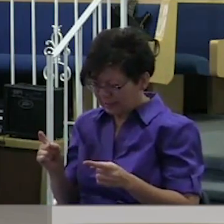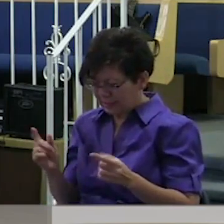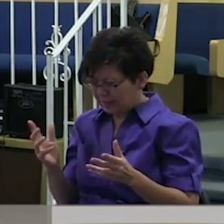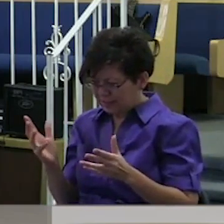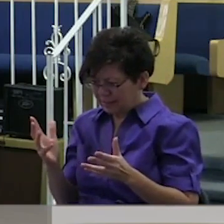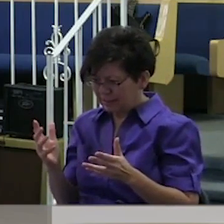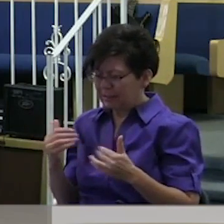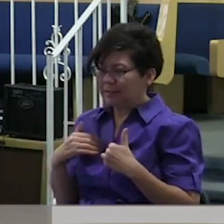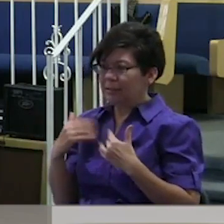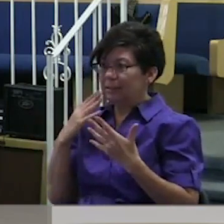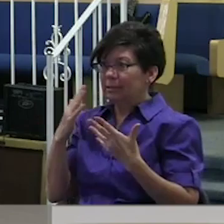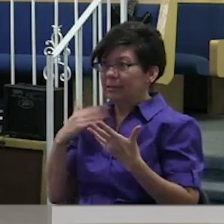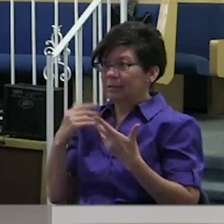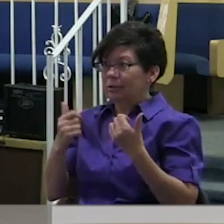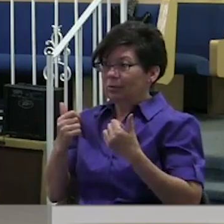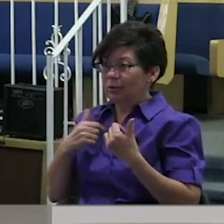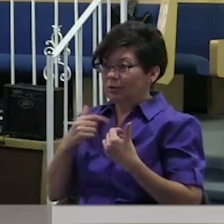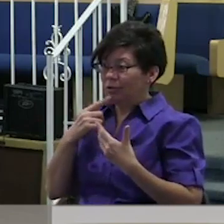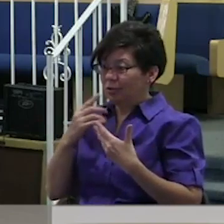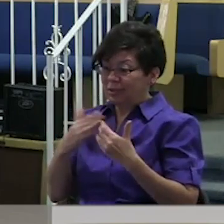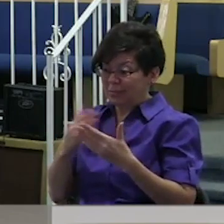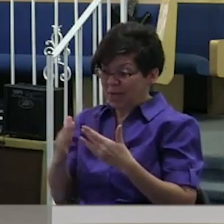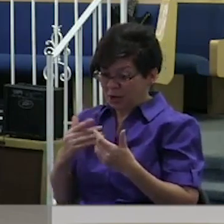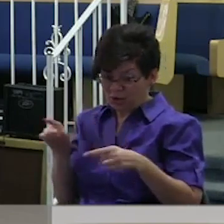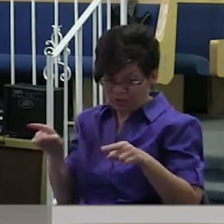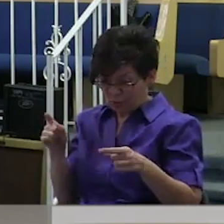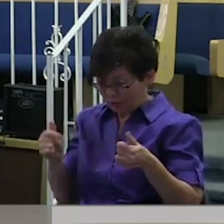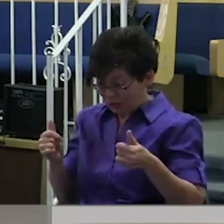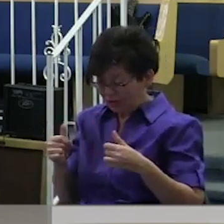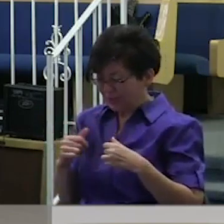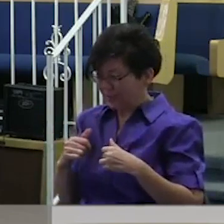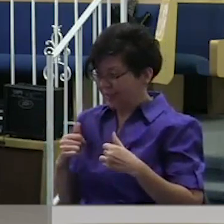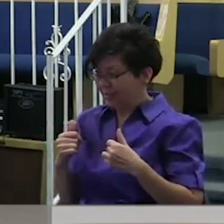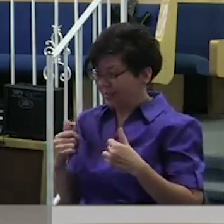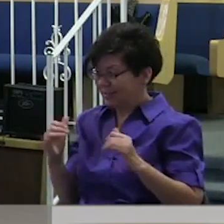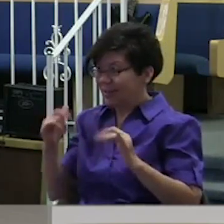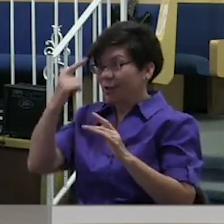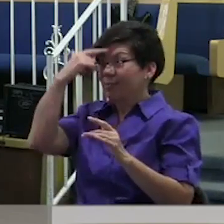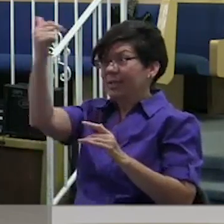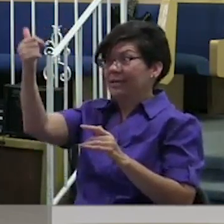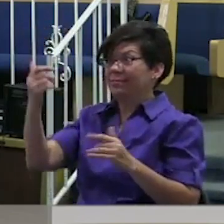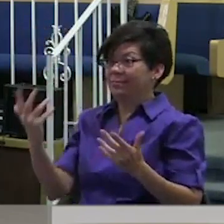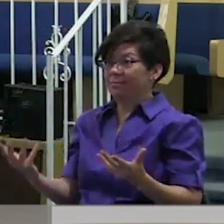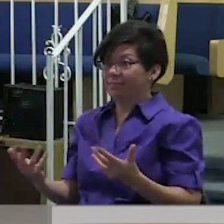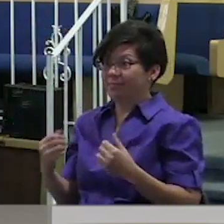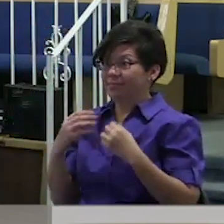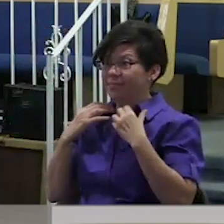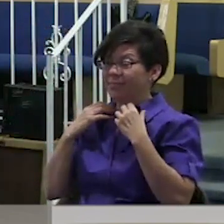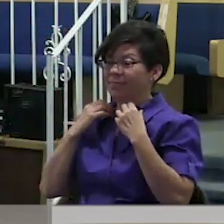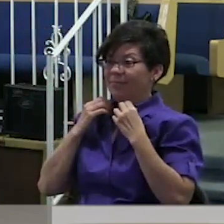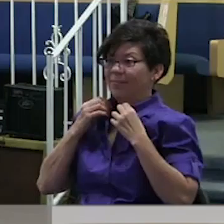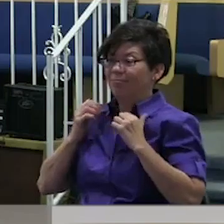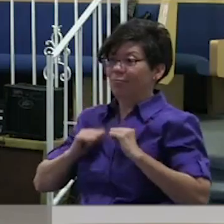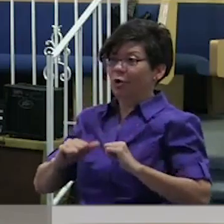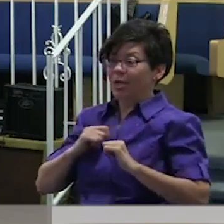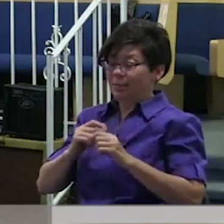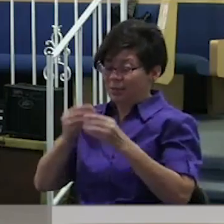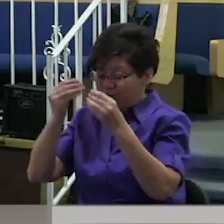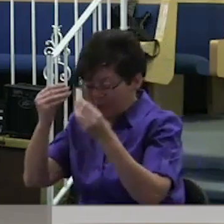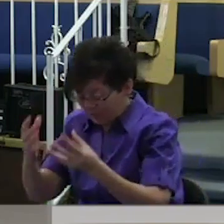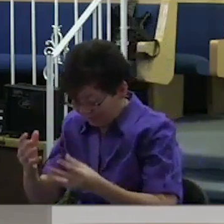I said, well, whatever the Lord wants me to do, it really don't matter. It's totally up to him. I'm just trying to be